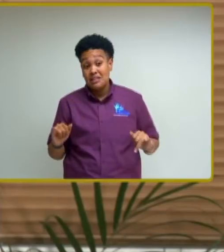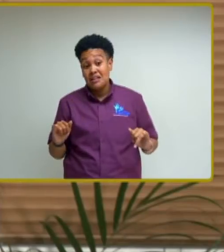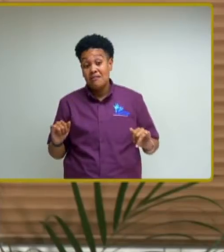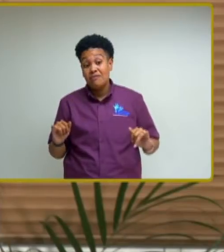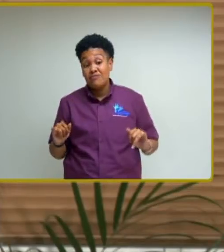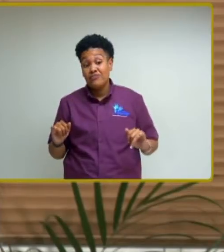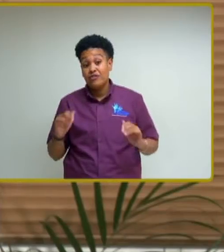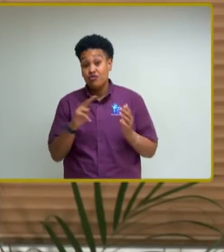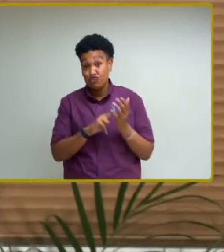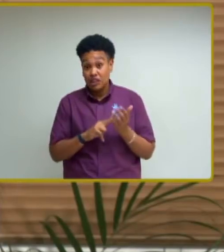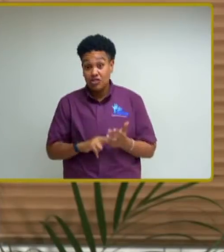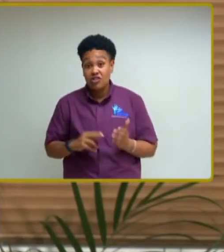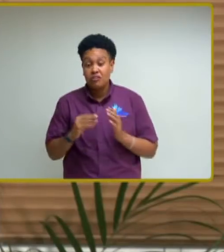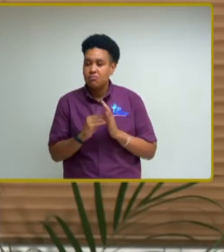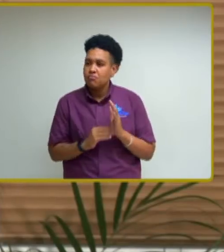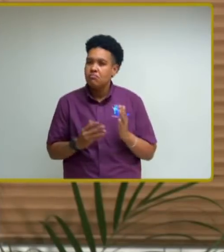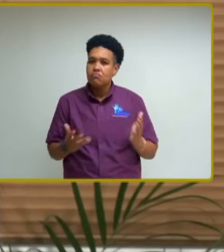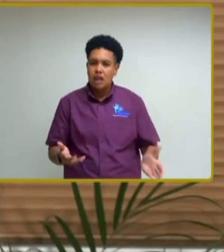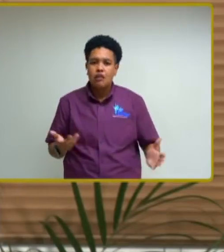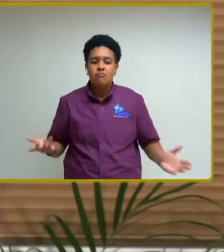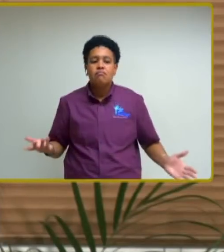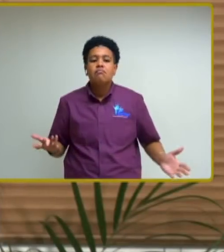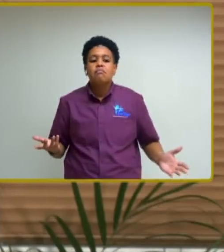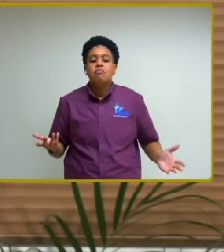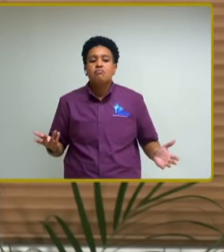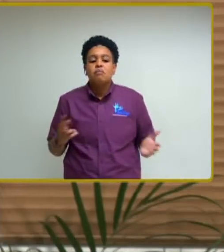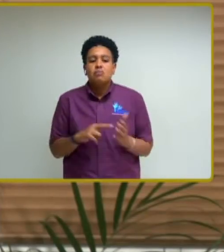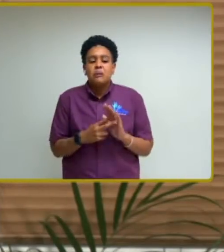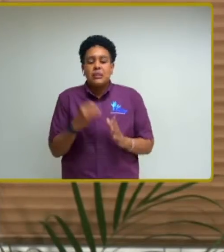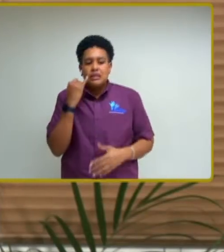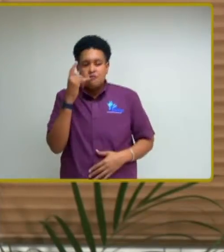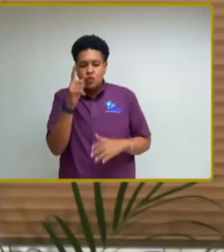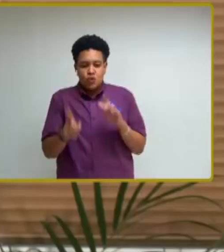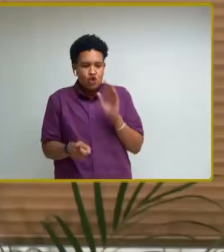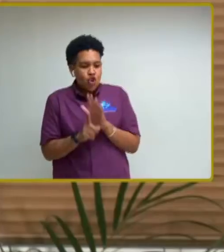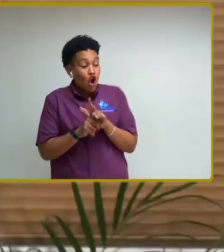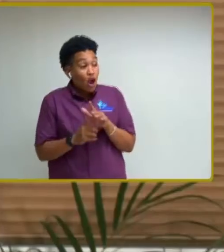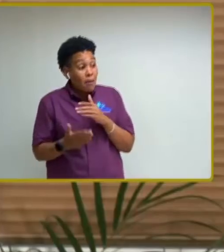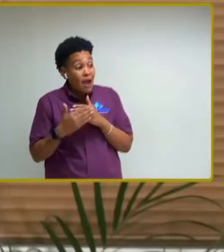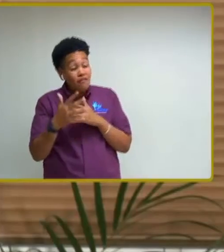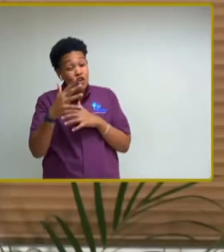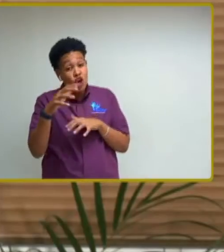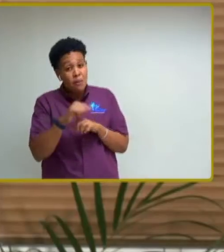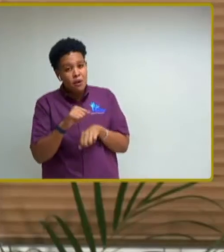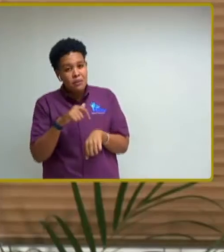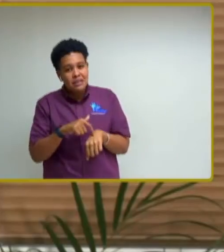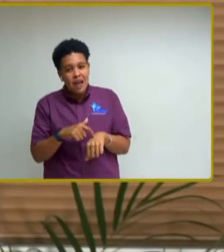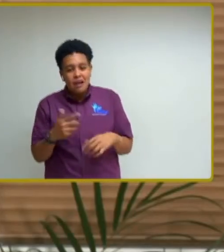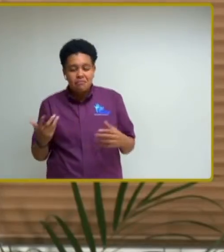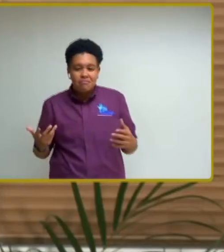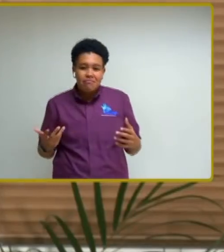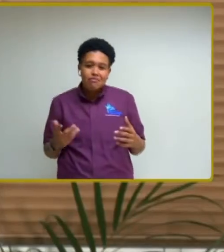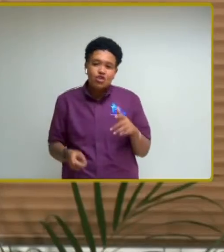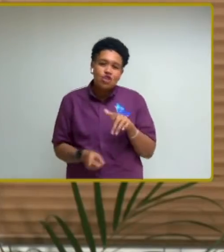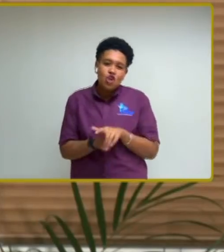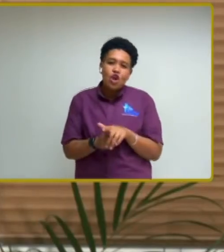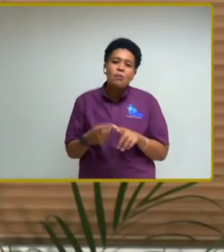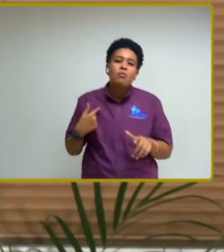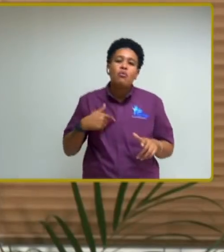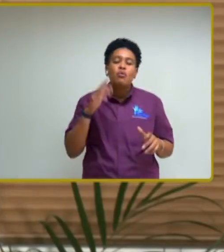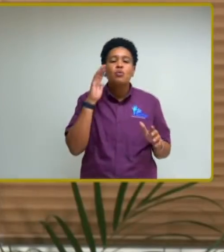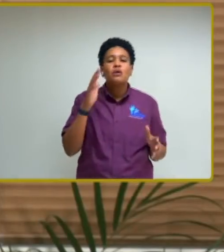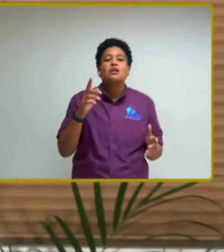being registered, then it means that if you turn up even after your time to turn up, we